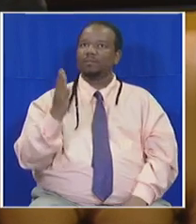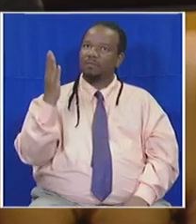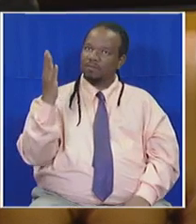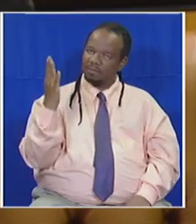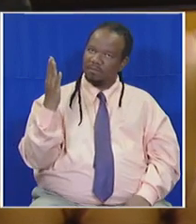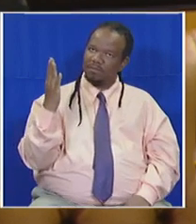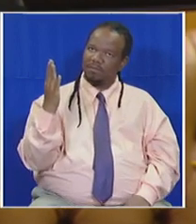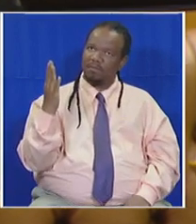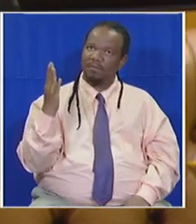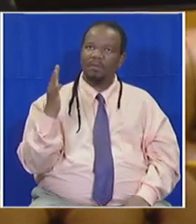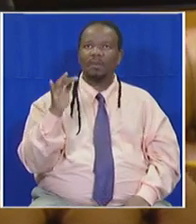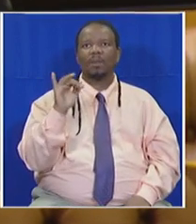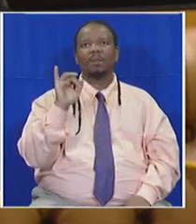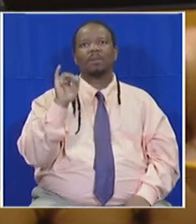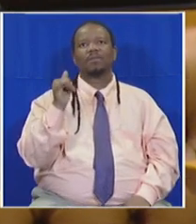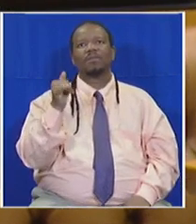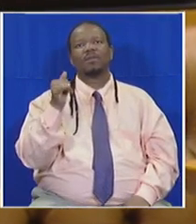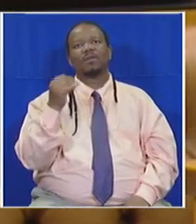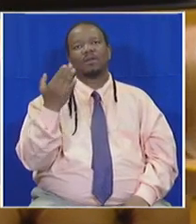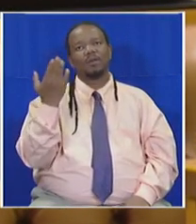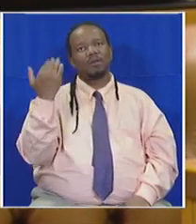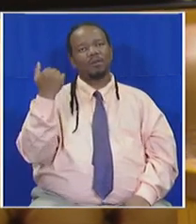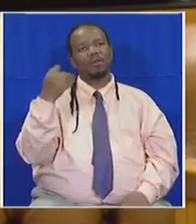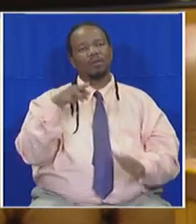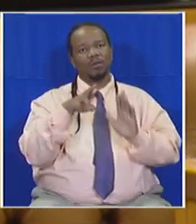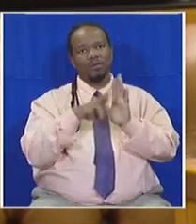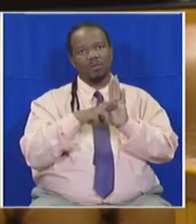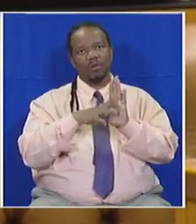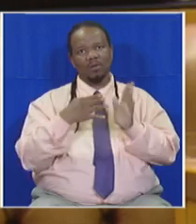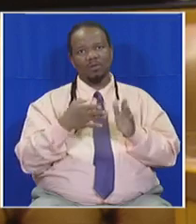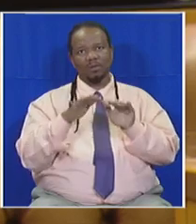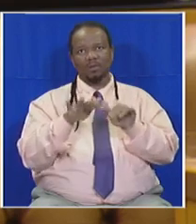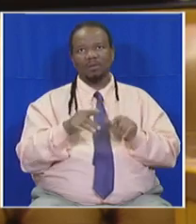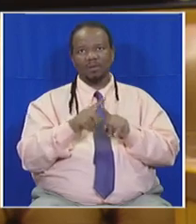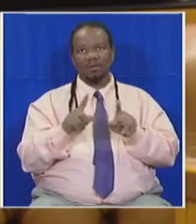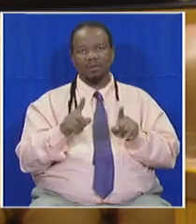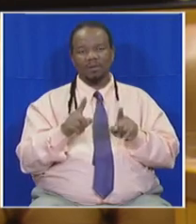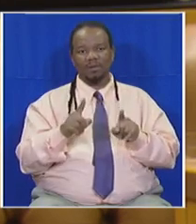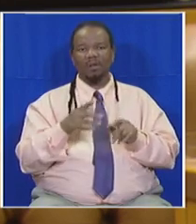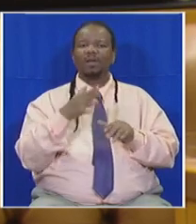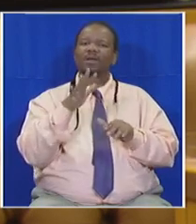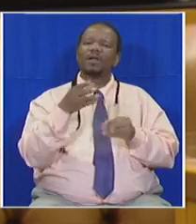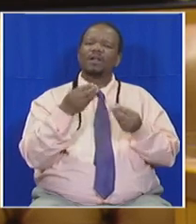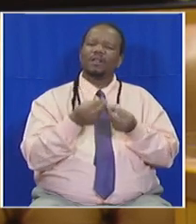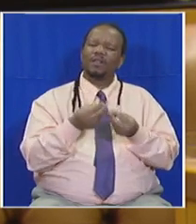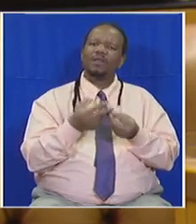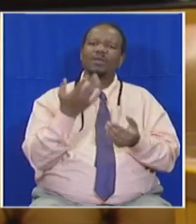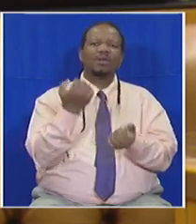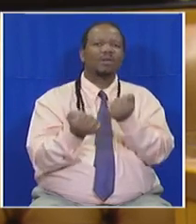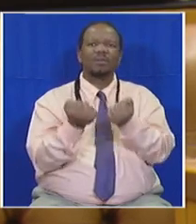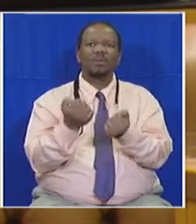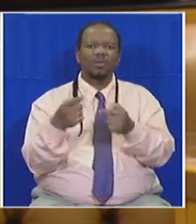bit. In terms of previous rulings of this House, a matter which is sub judice is not supposed to be a matter of